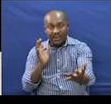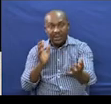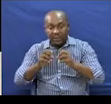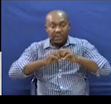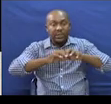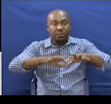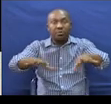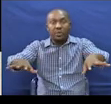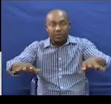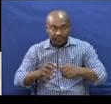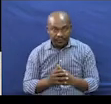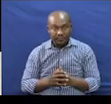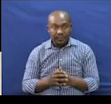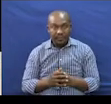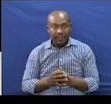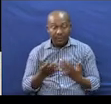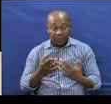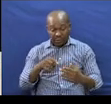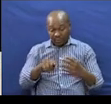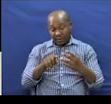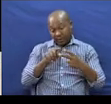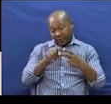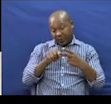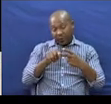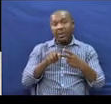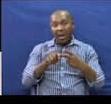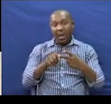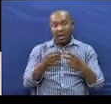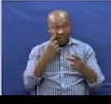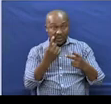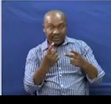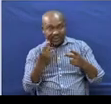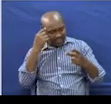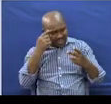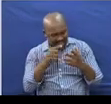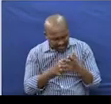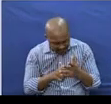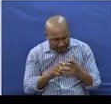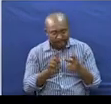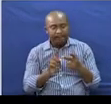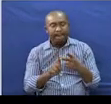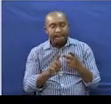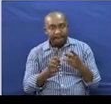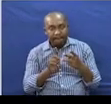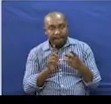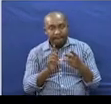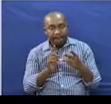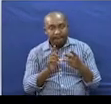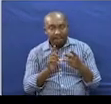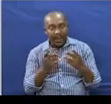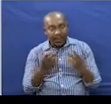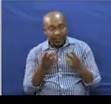areas, we are again to focus on meaning of it. Then after meaning, we are supposed to look